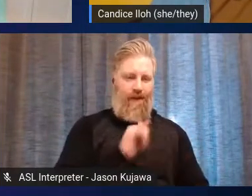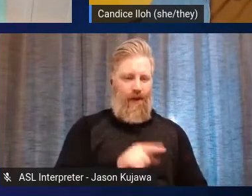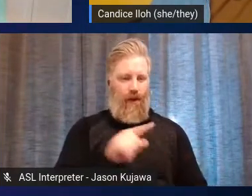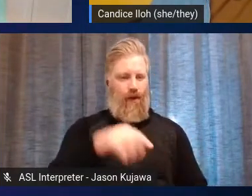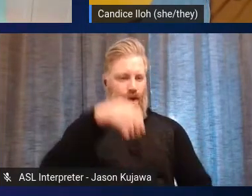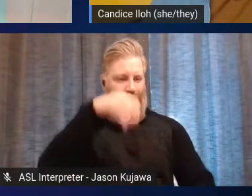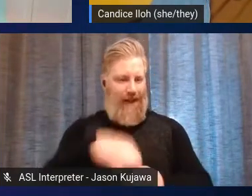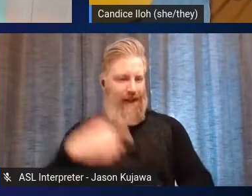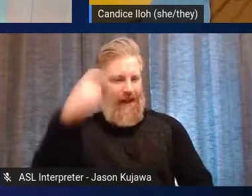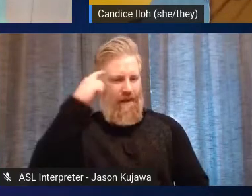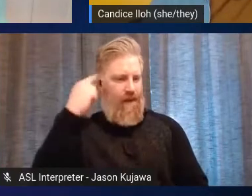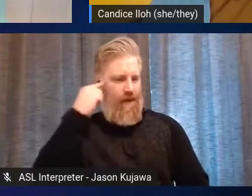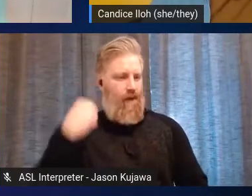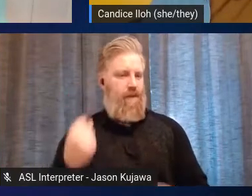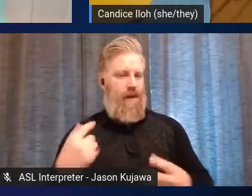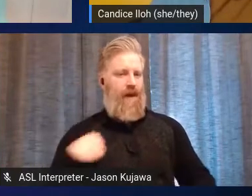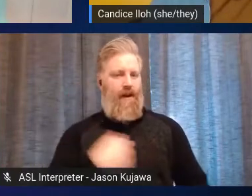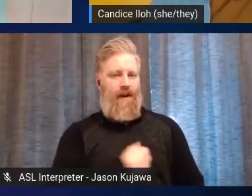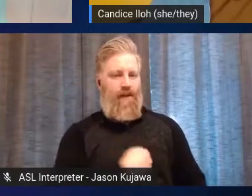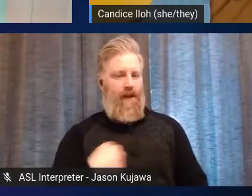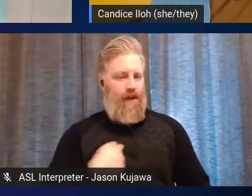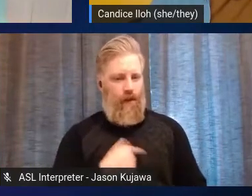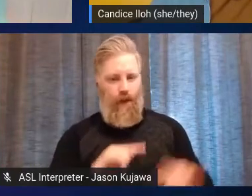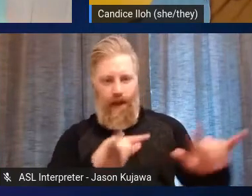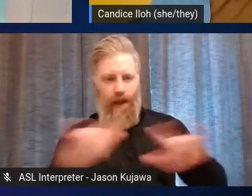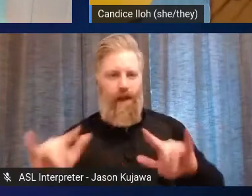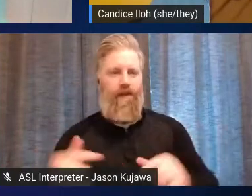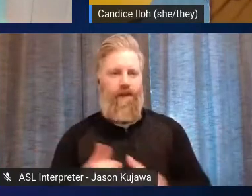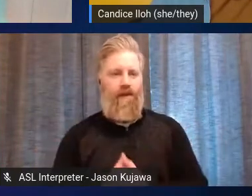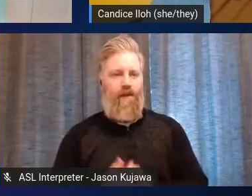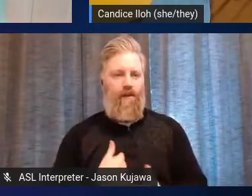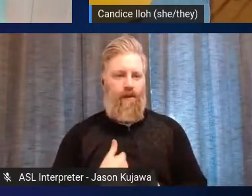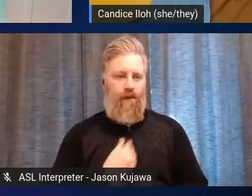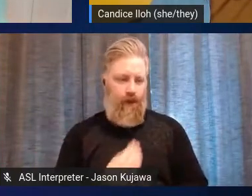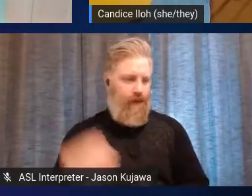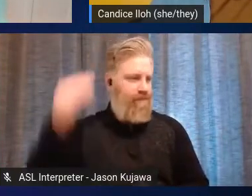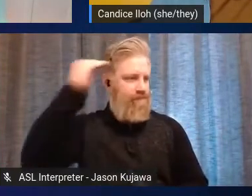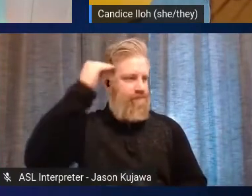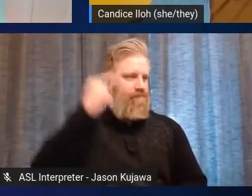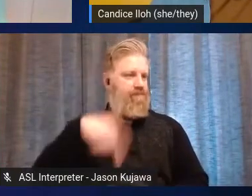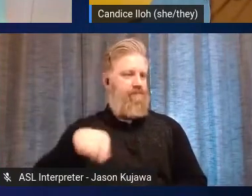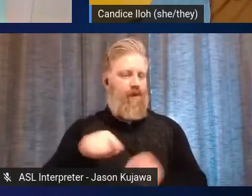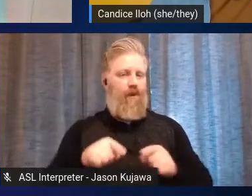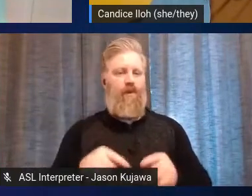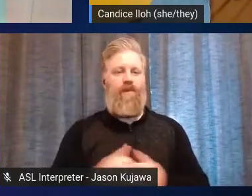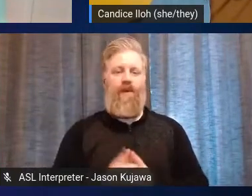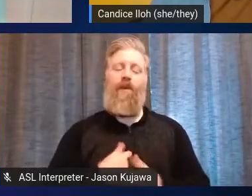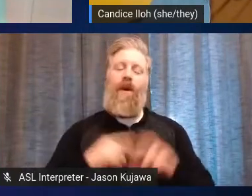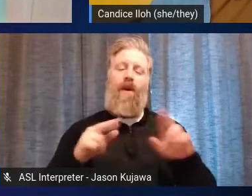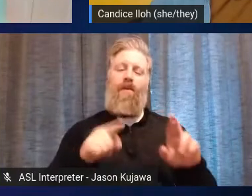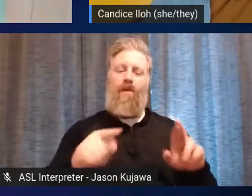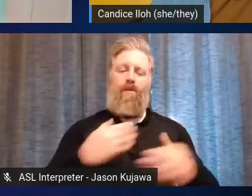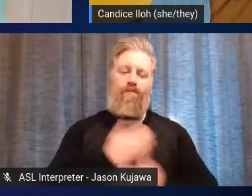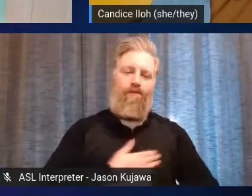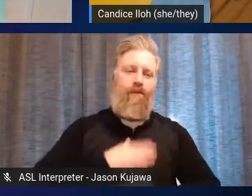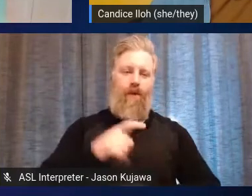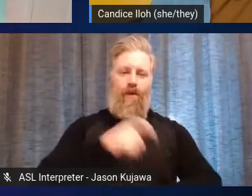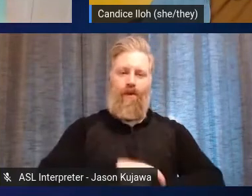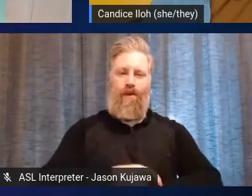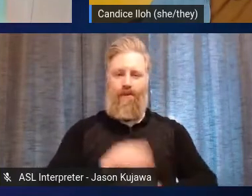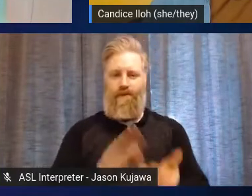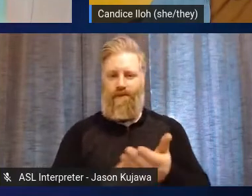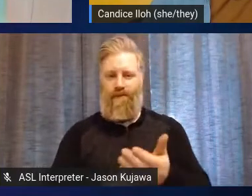many, many of us who love you and carry you with us everywhere you go. I hope you all have had an amazing time. I want to give a shout out to Gabrielle,